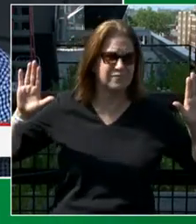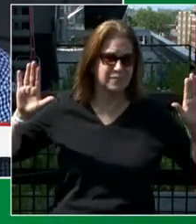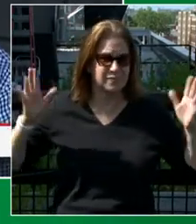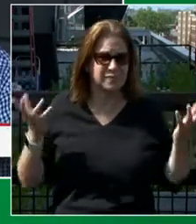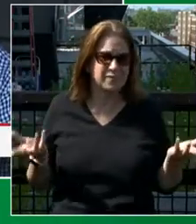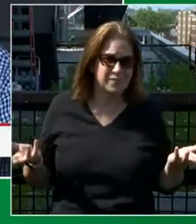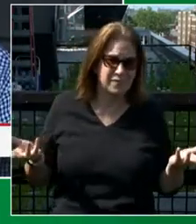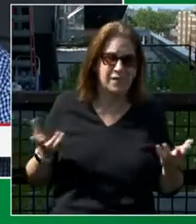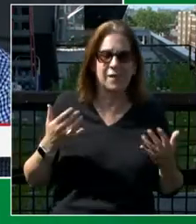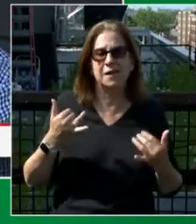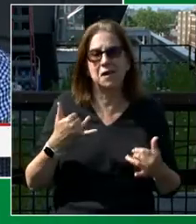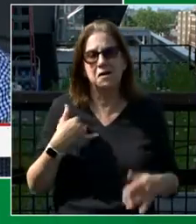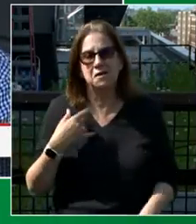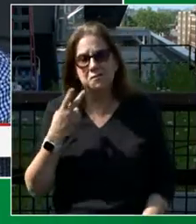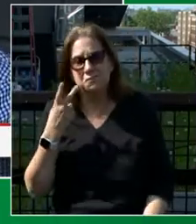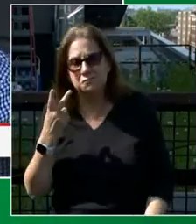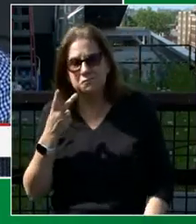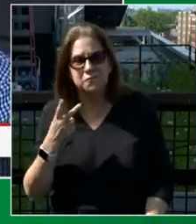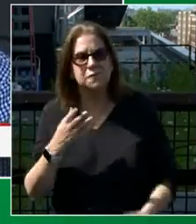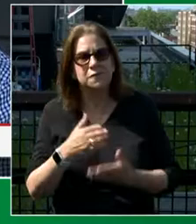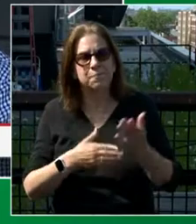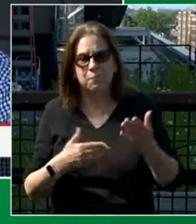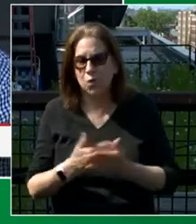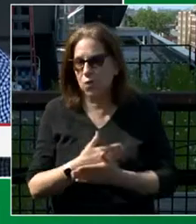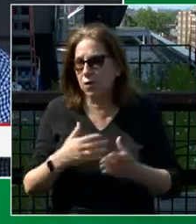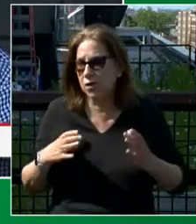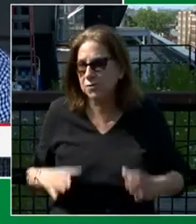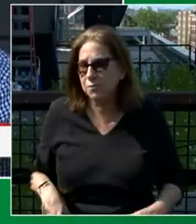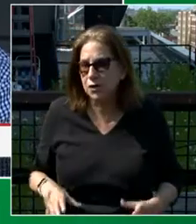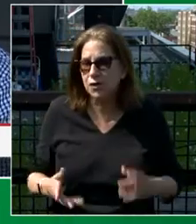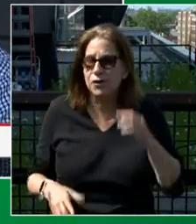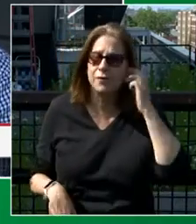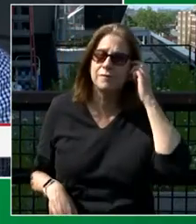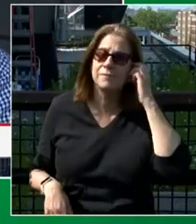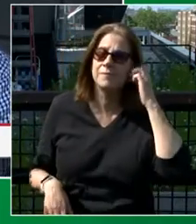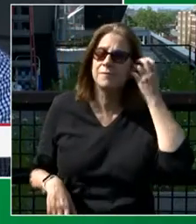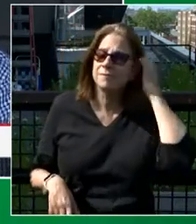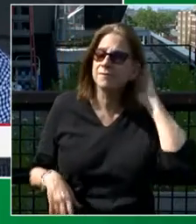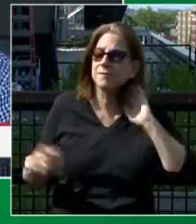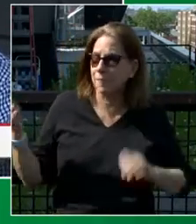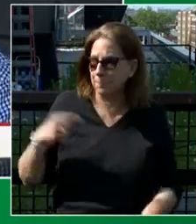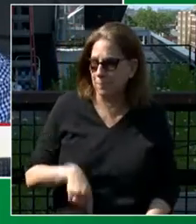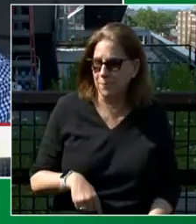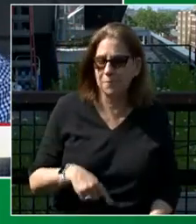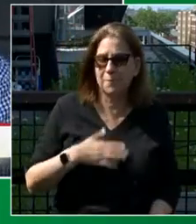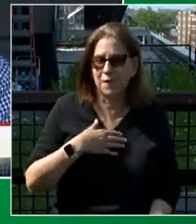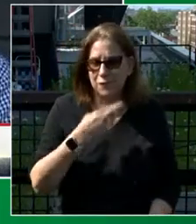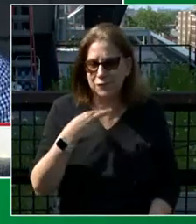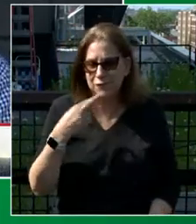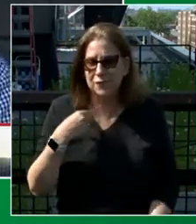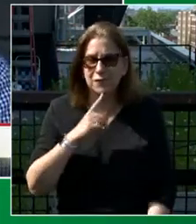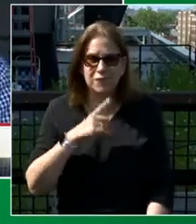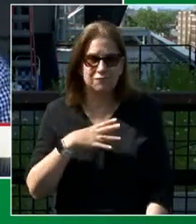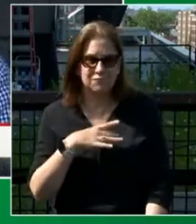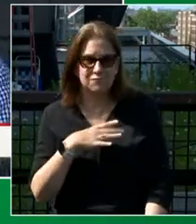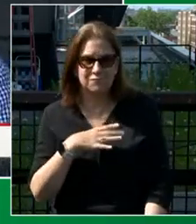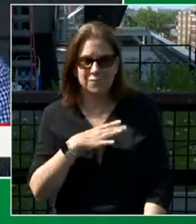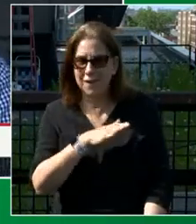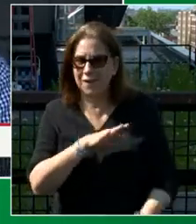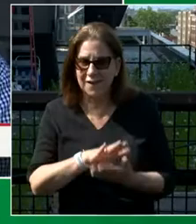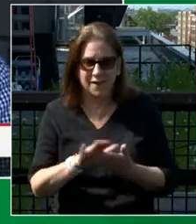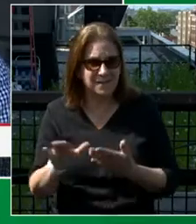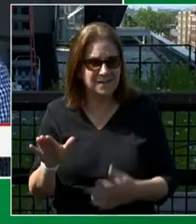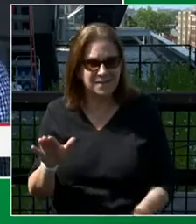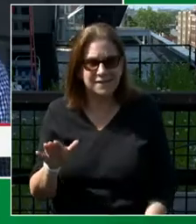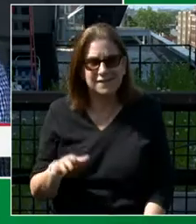in 6 months, 8 months, and just they come back into society. I kind of think it's just like a lot of teenagers. It almost feels like